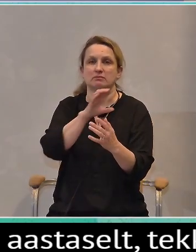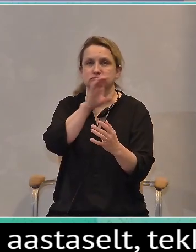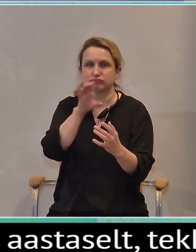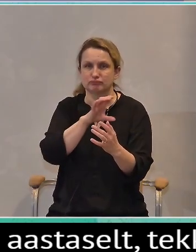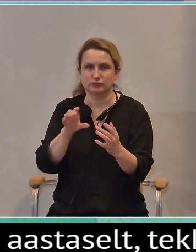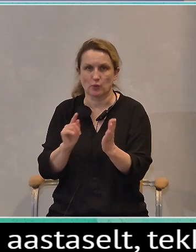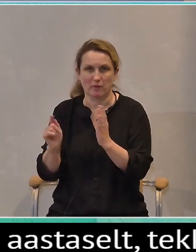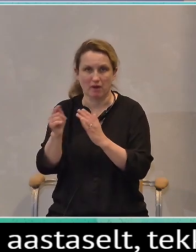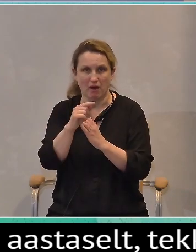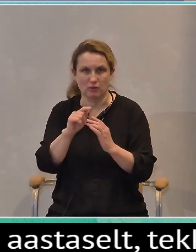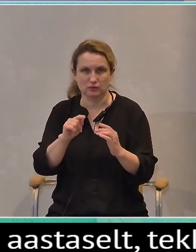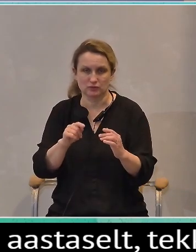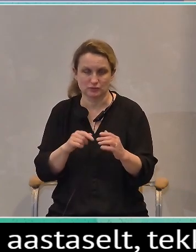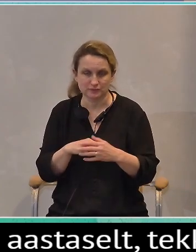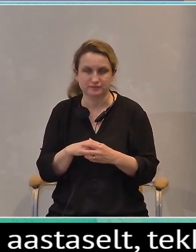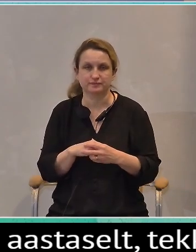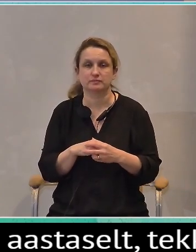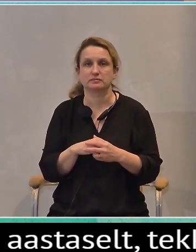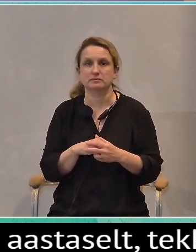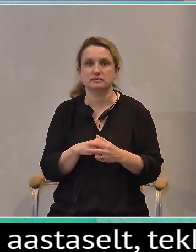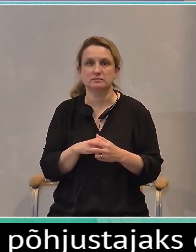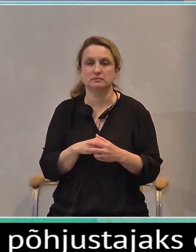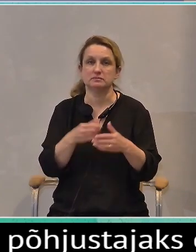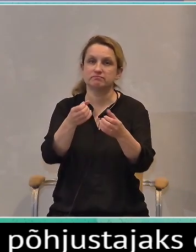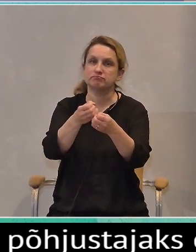when he